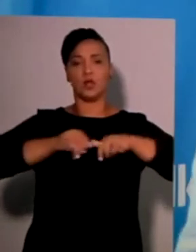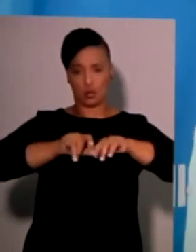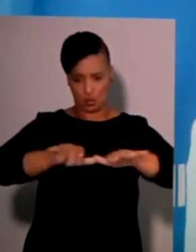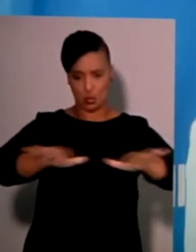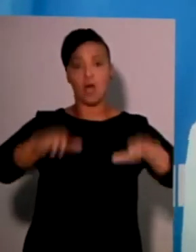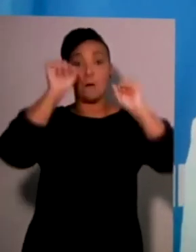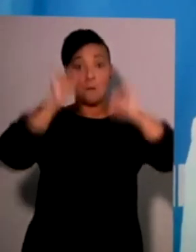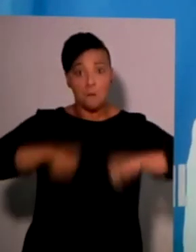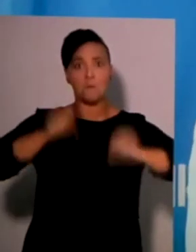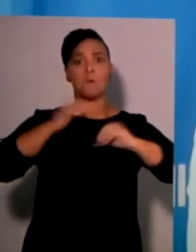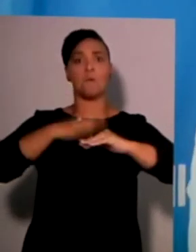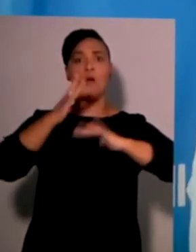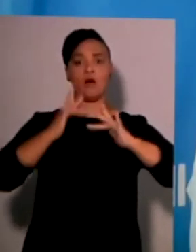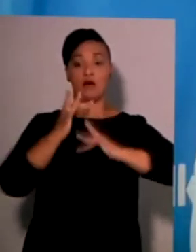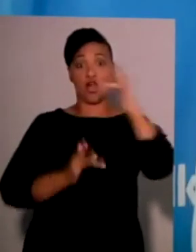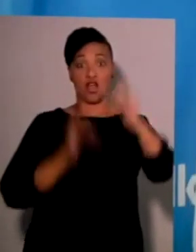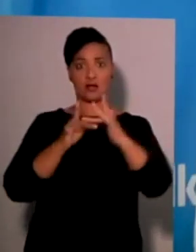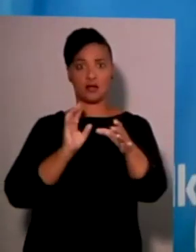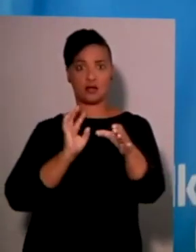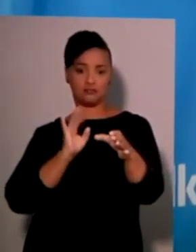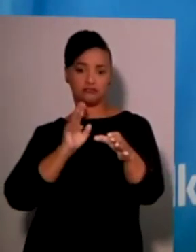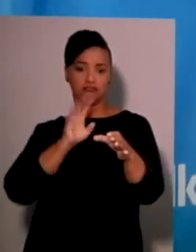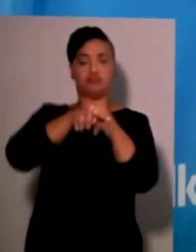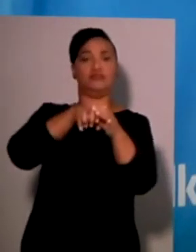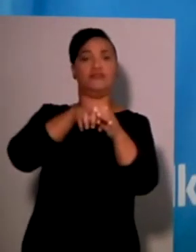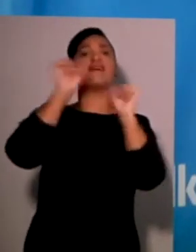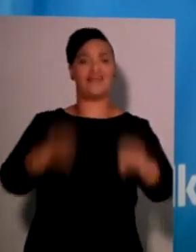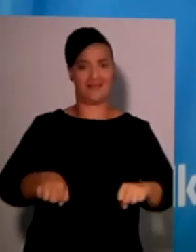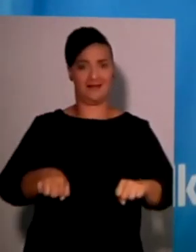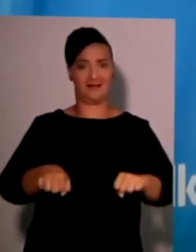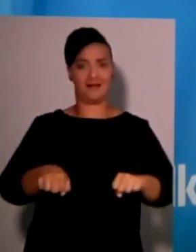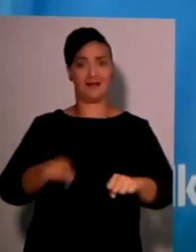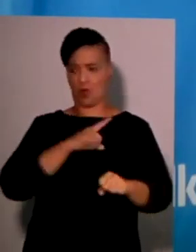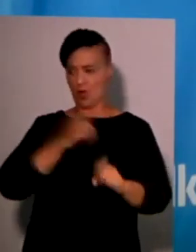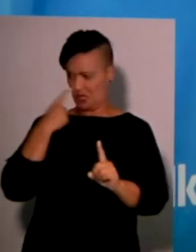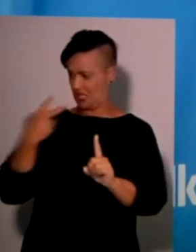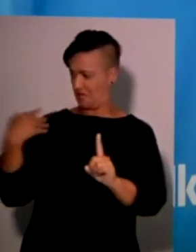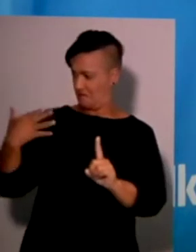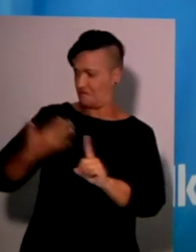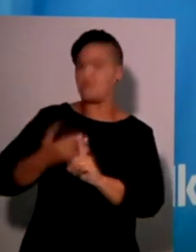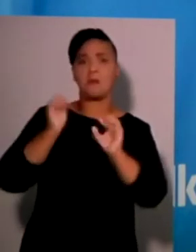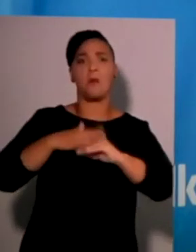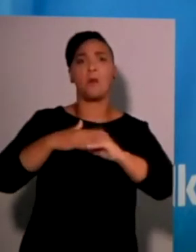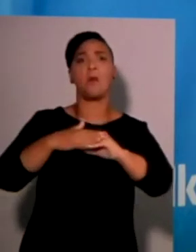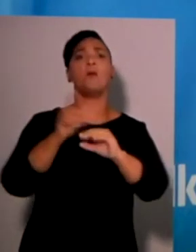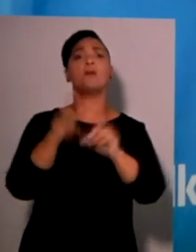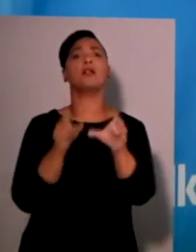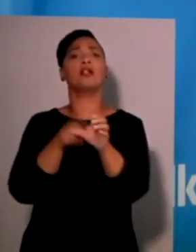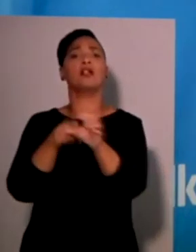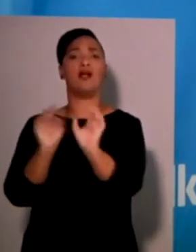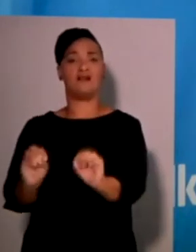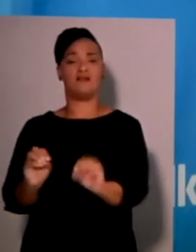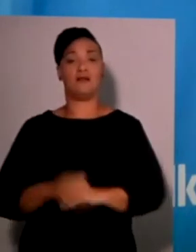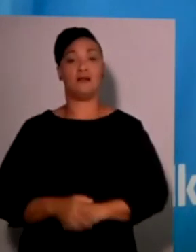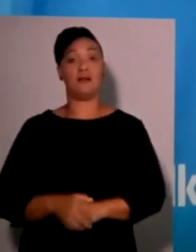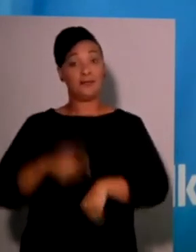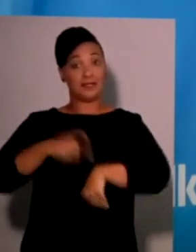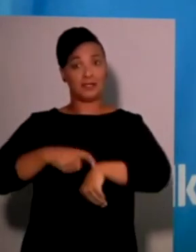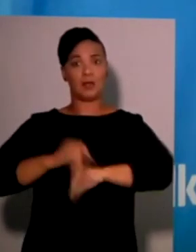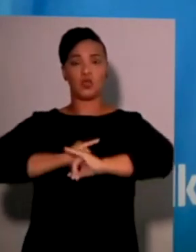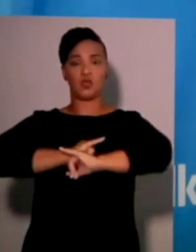carry the traffic that we saw coming through. And during the COVID-19 state of